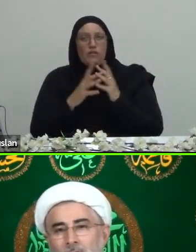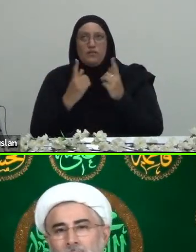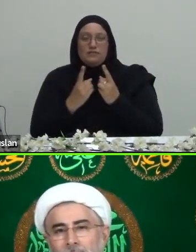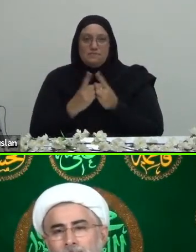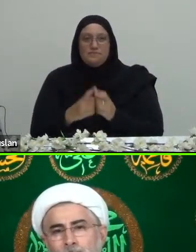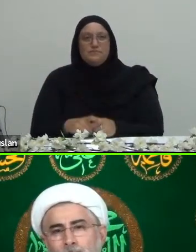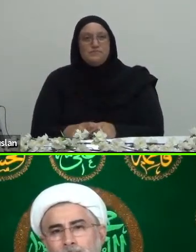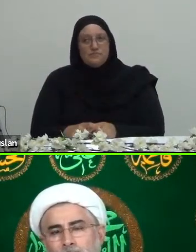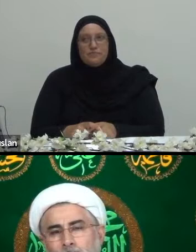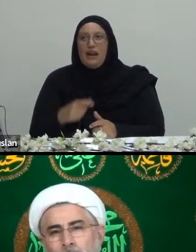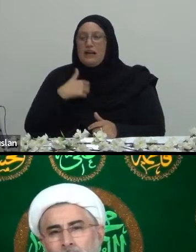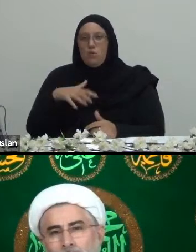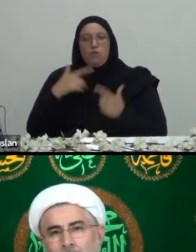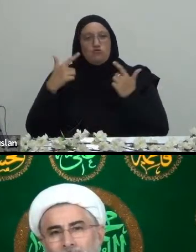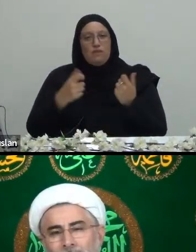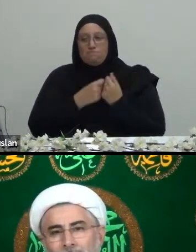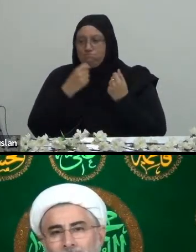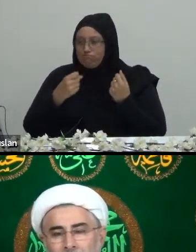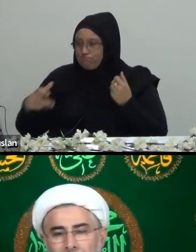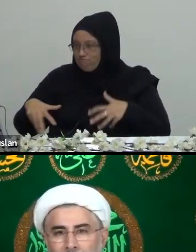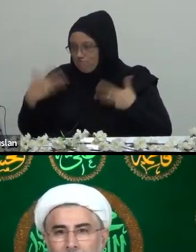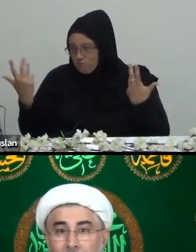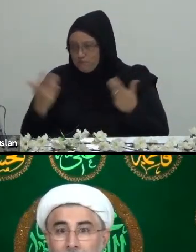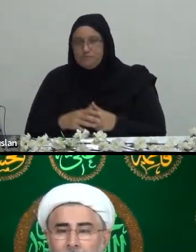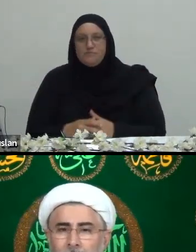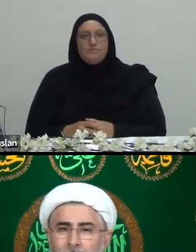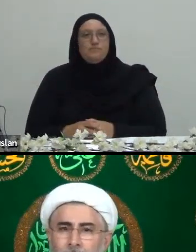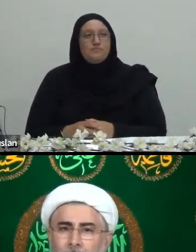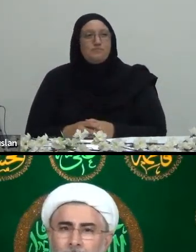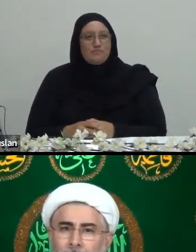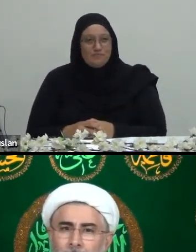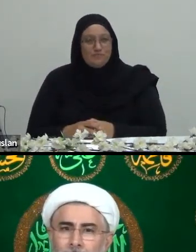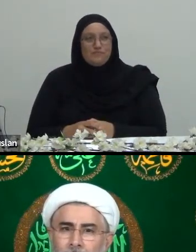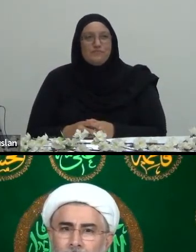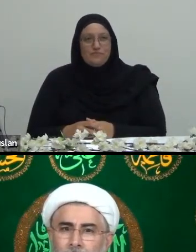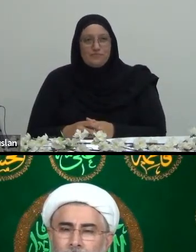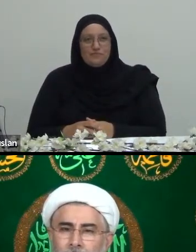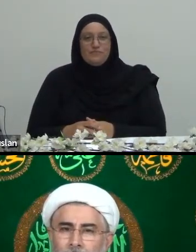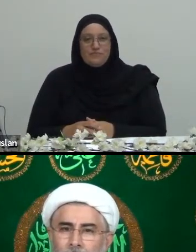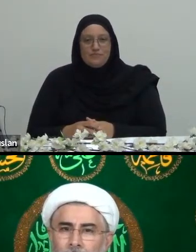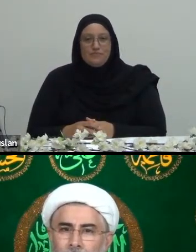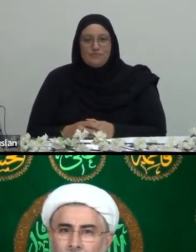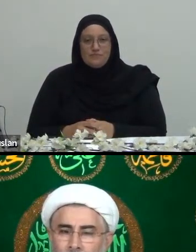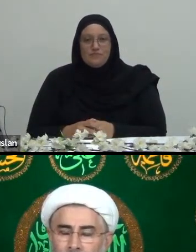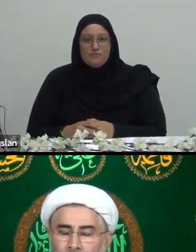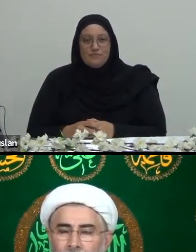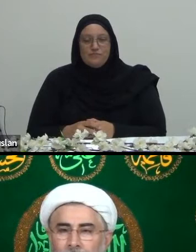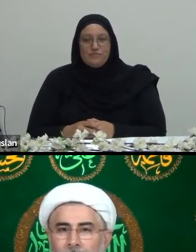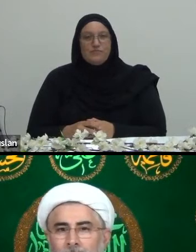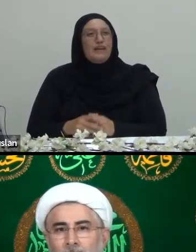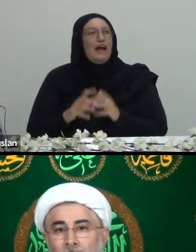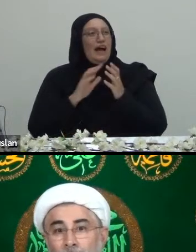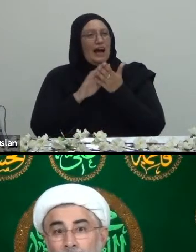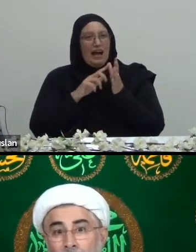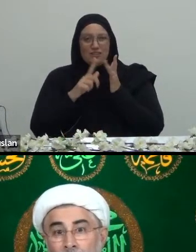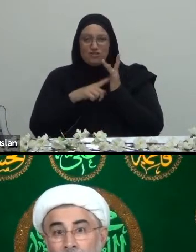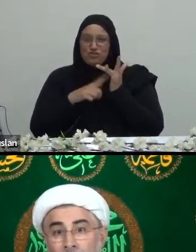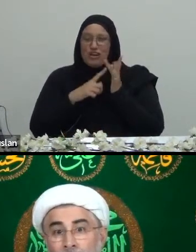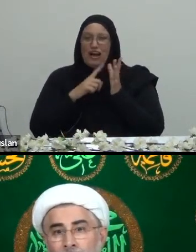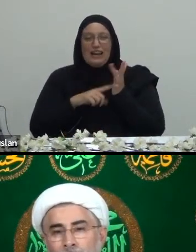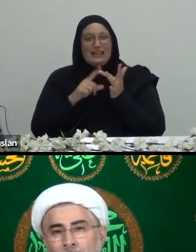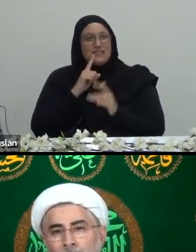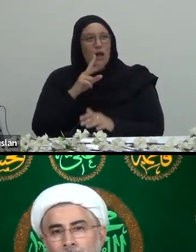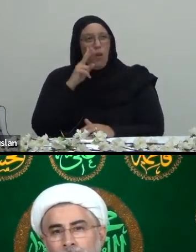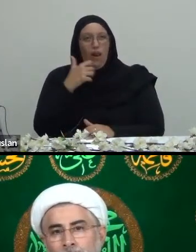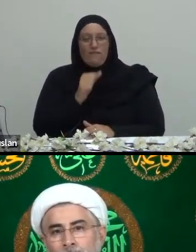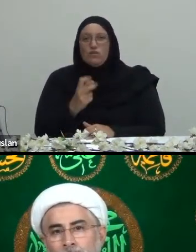the session. So, Sheikh, thank you very much, Sheikh. So, on that, on what you've just mentioned, it seems like there's